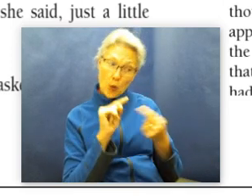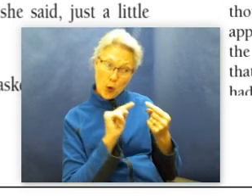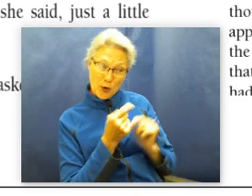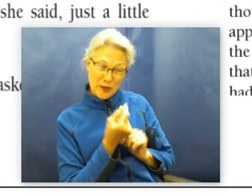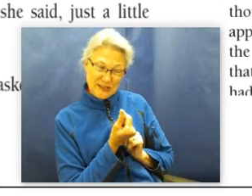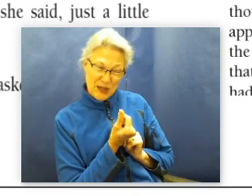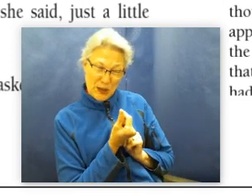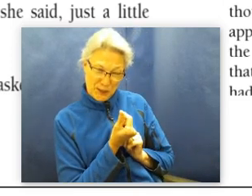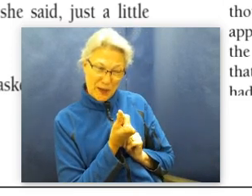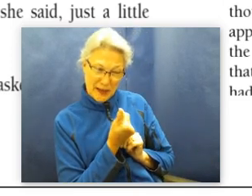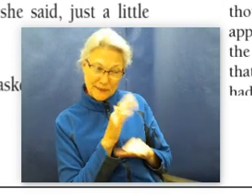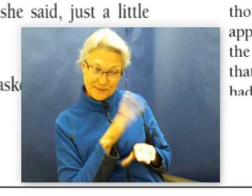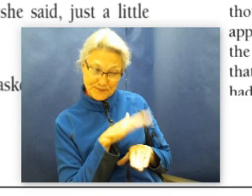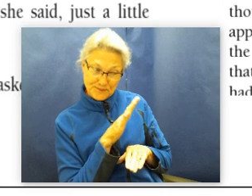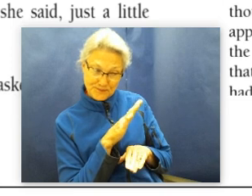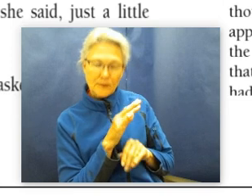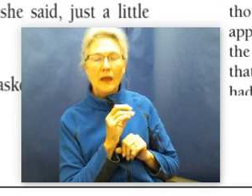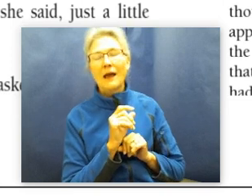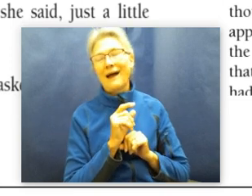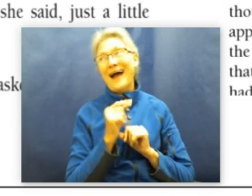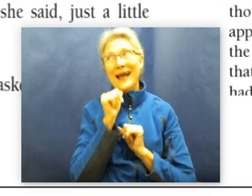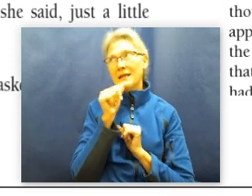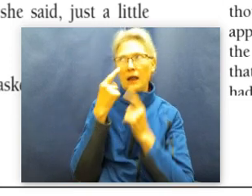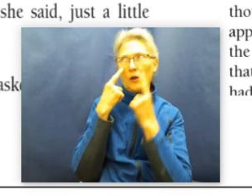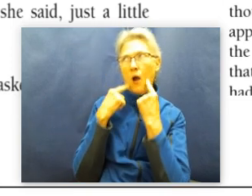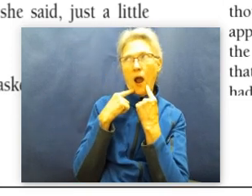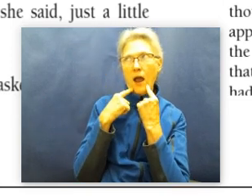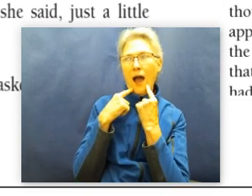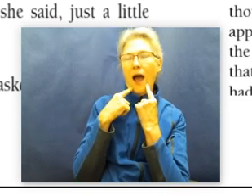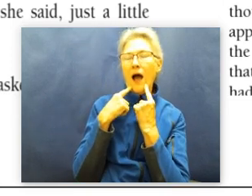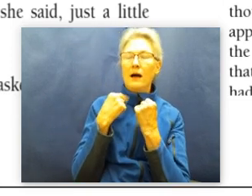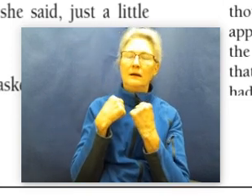little, she warned him. Oh, I shan't cry, said